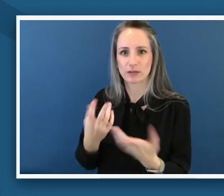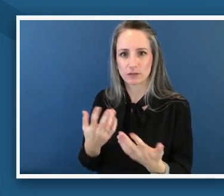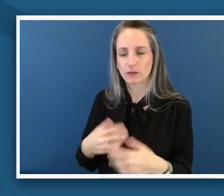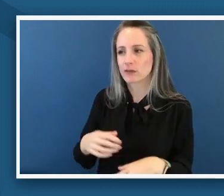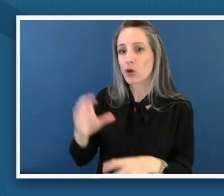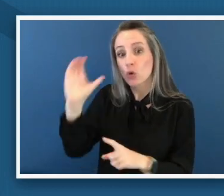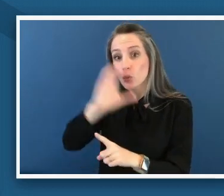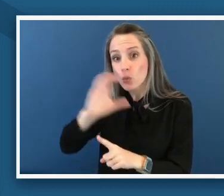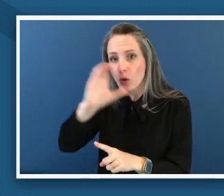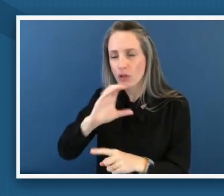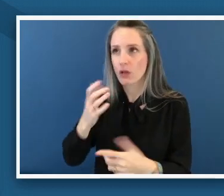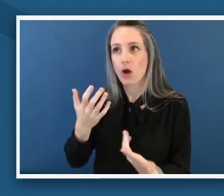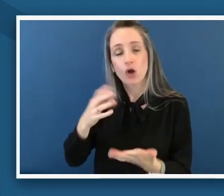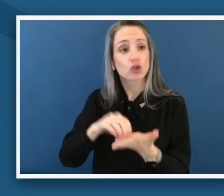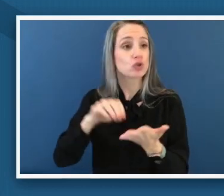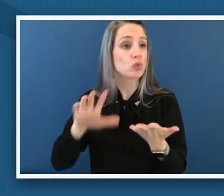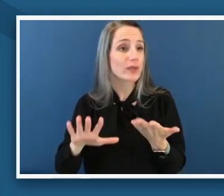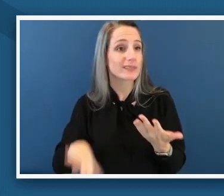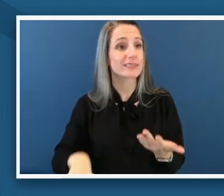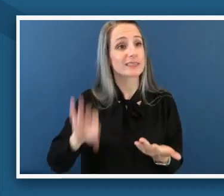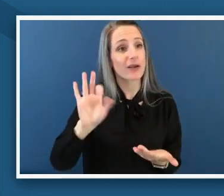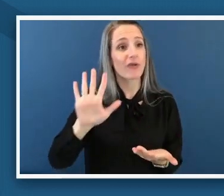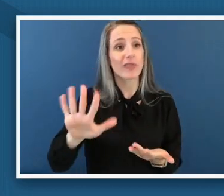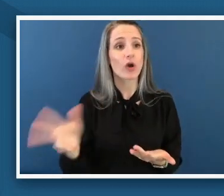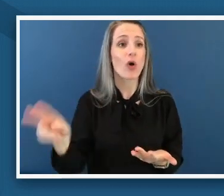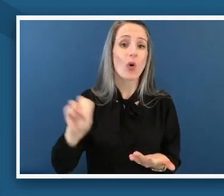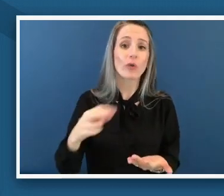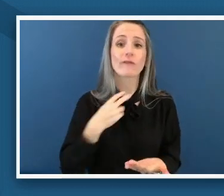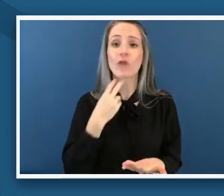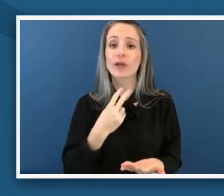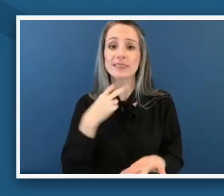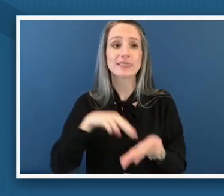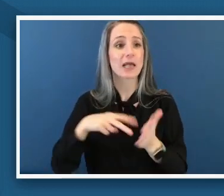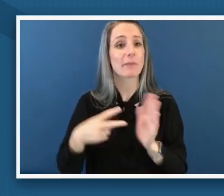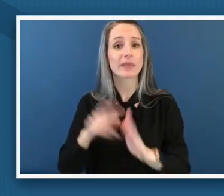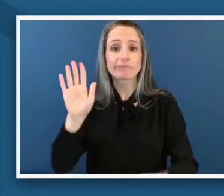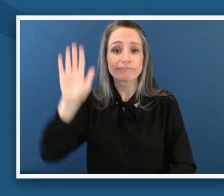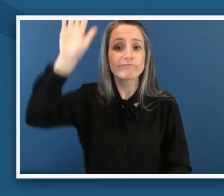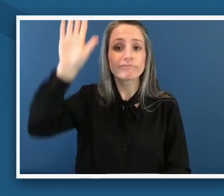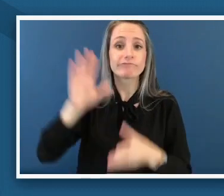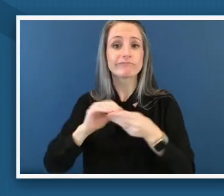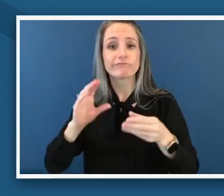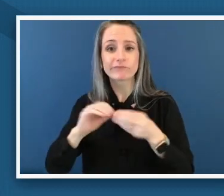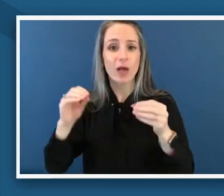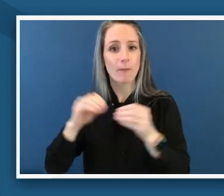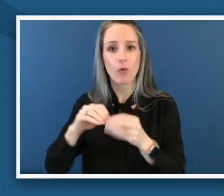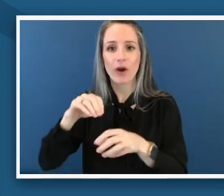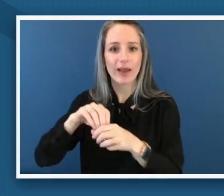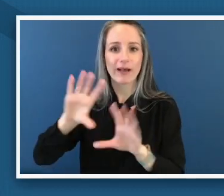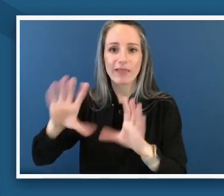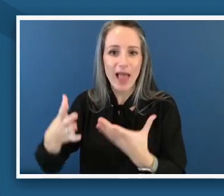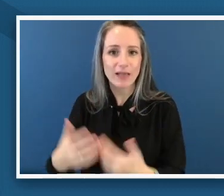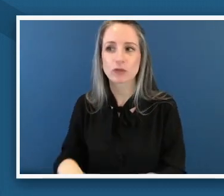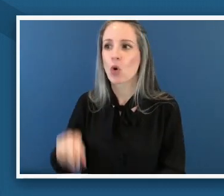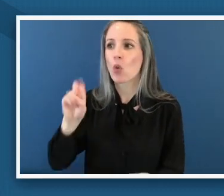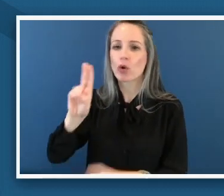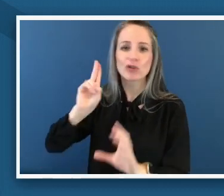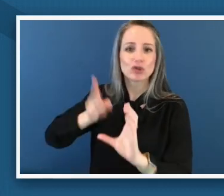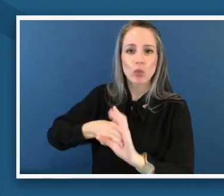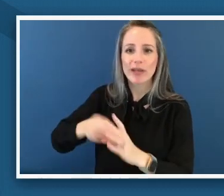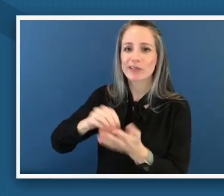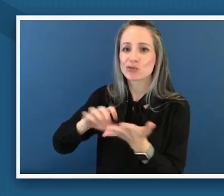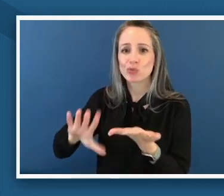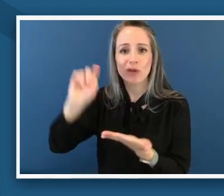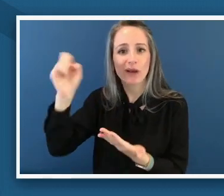own voices by speaking up in class, to student councils having a say in the governance at their schools, to young people writing,